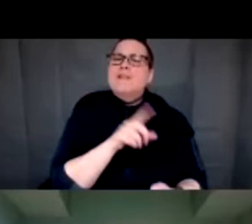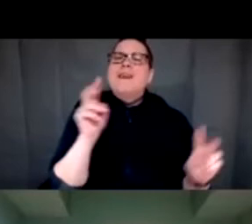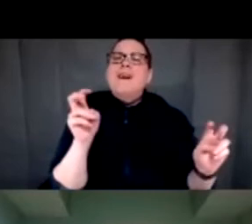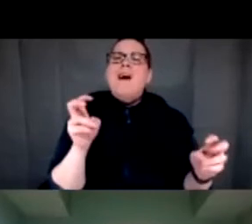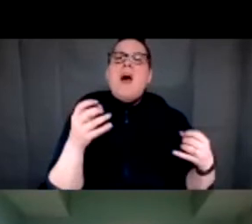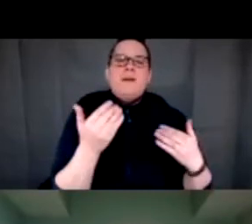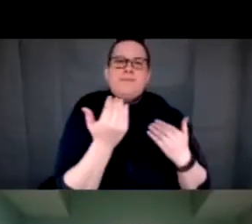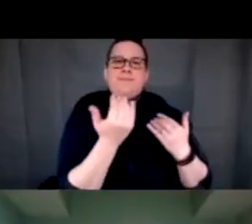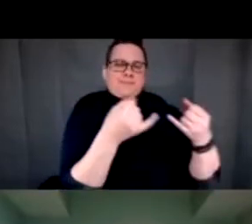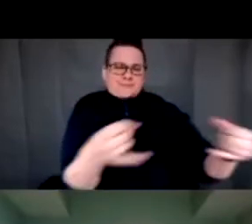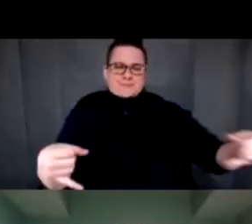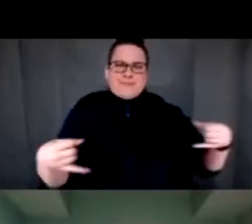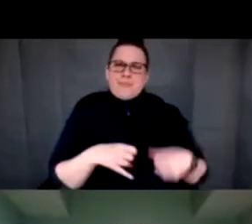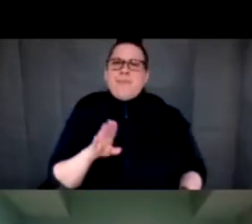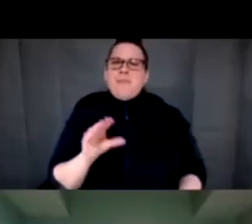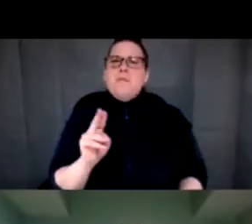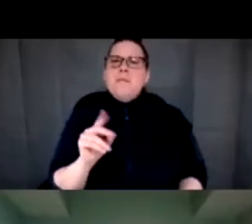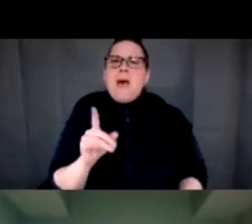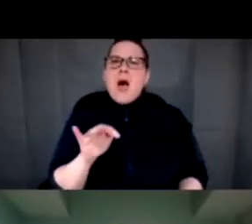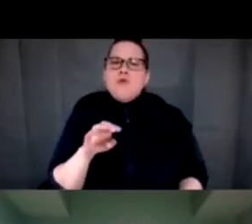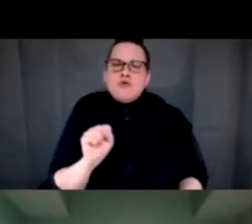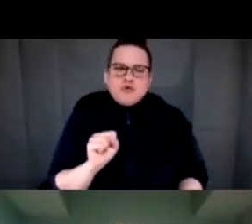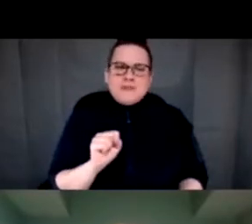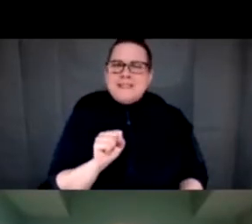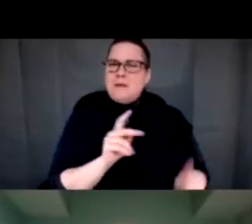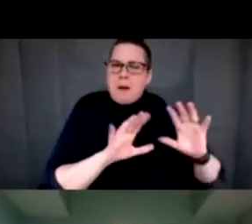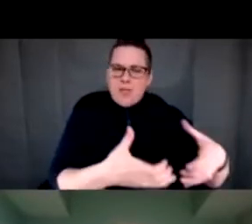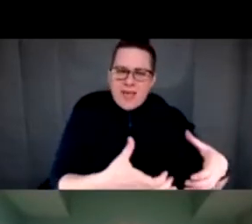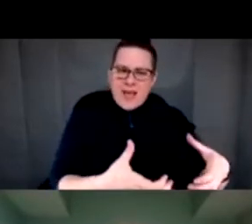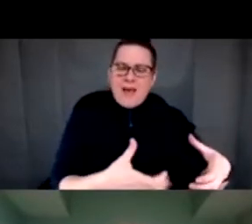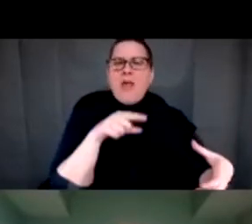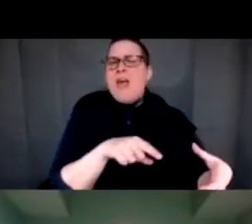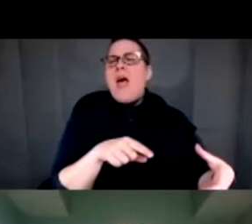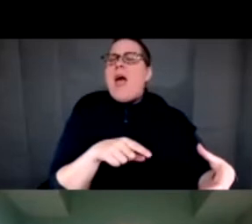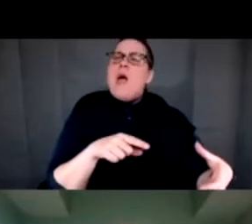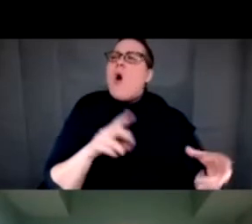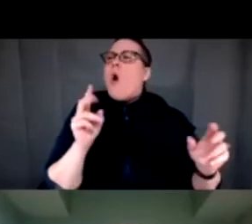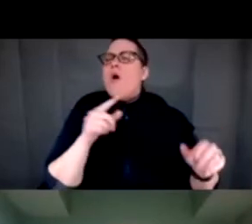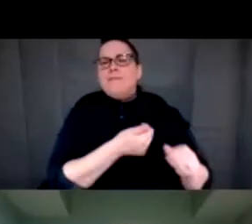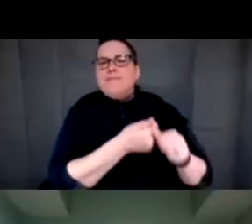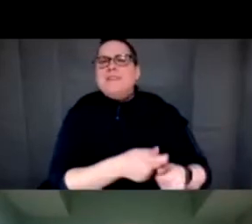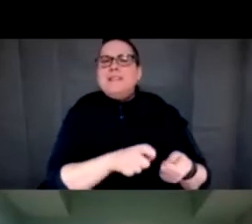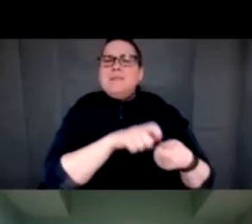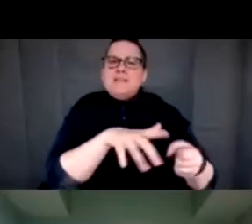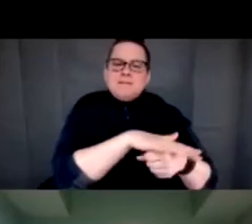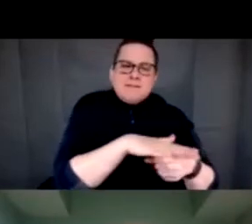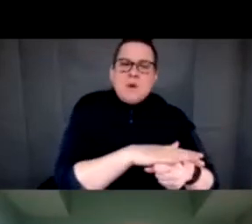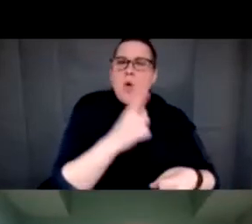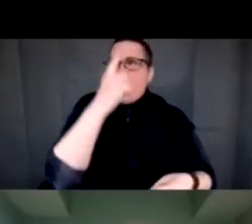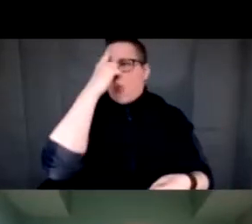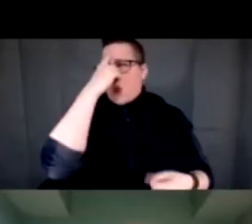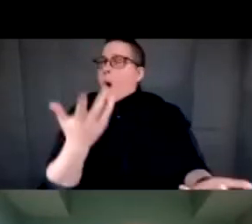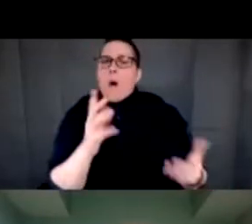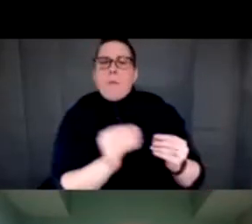they're defined by a service setting, and in theory, they can more easily be engaged in prevention because we know kind